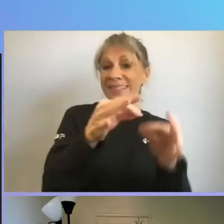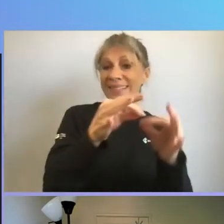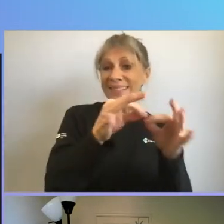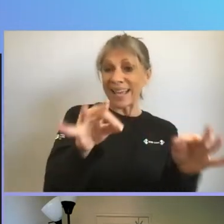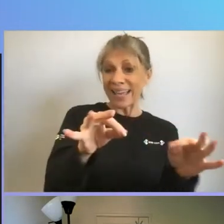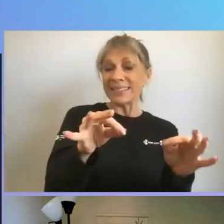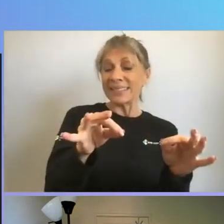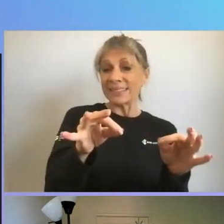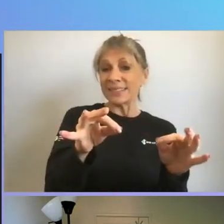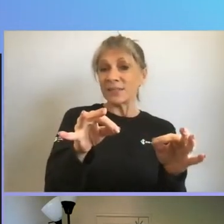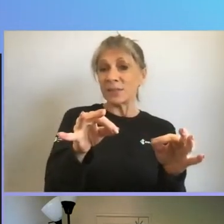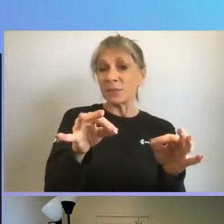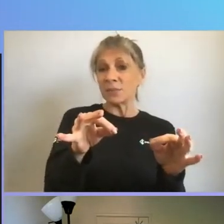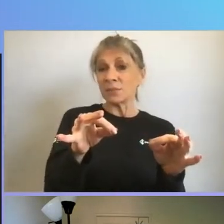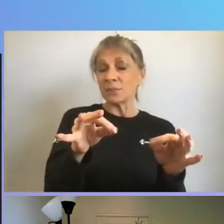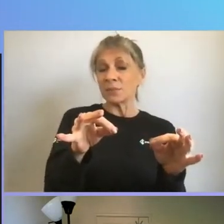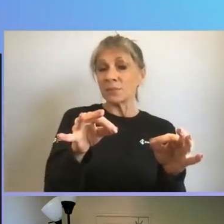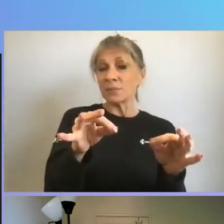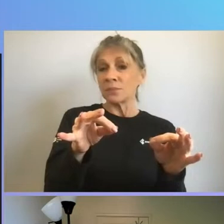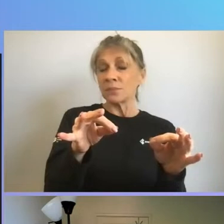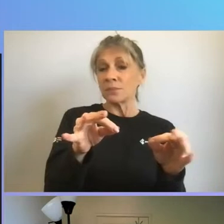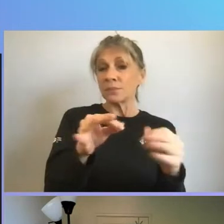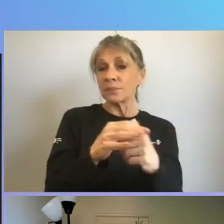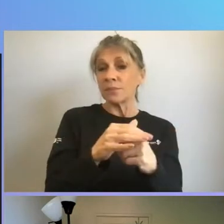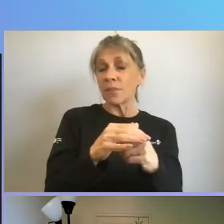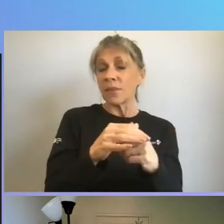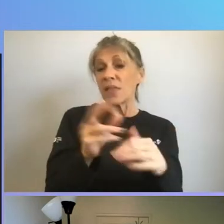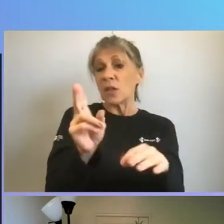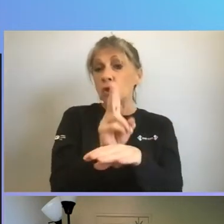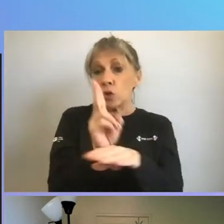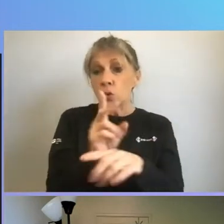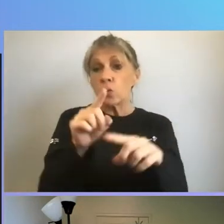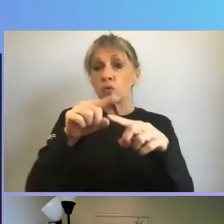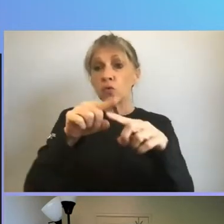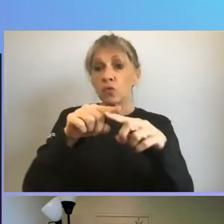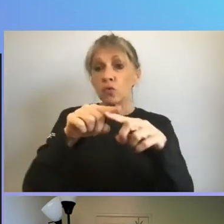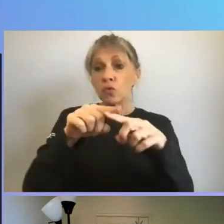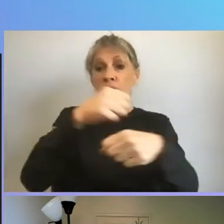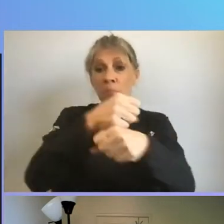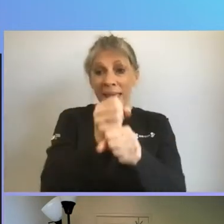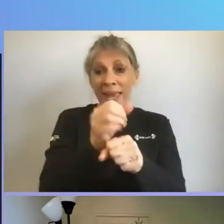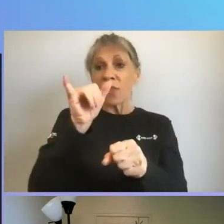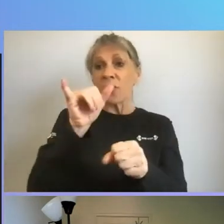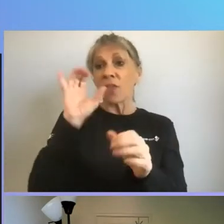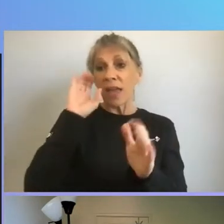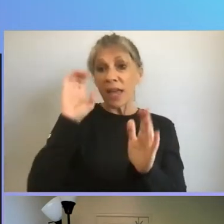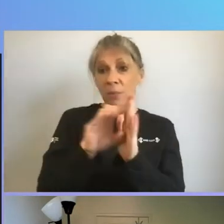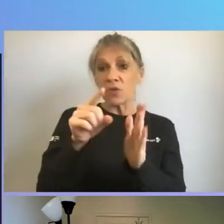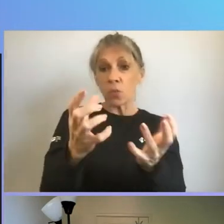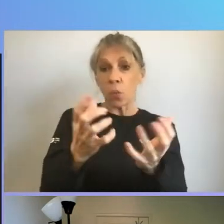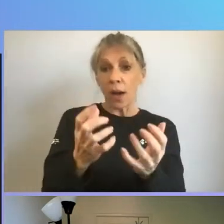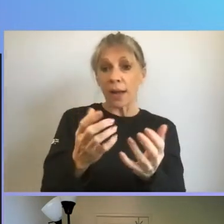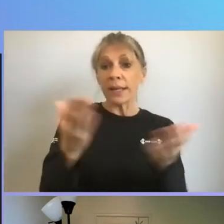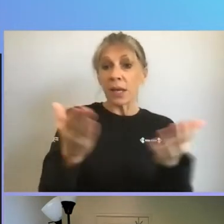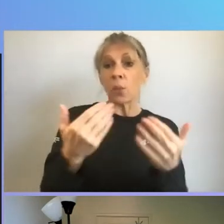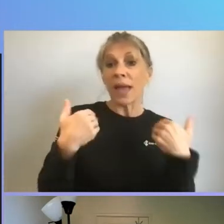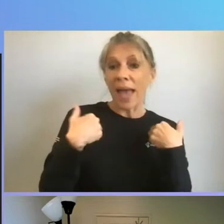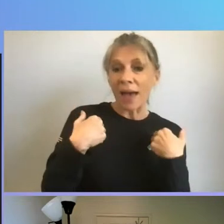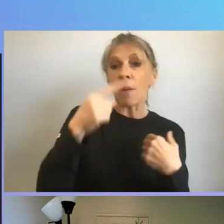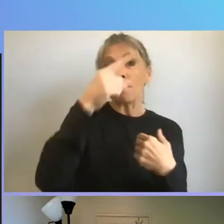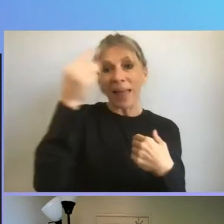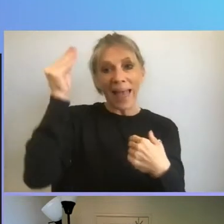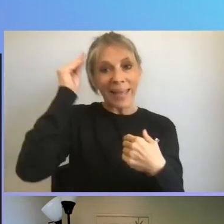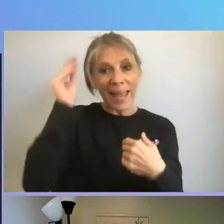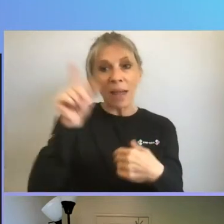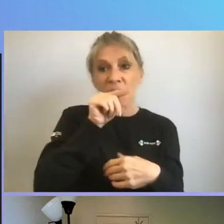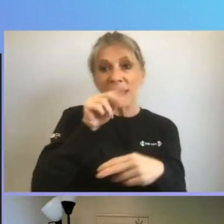that is used to generate the image that you want. So here we have black capped chickadees sitting on